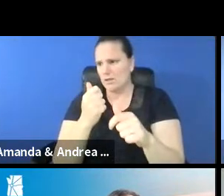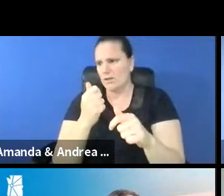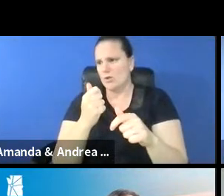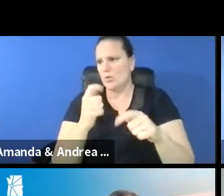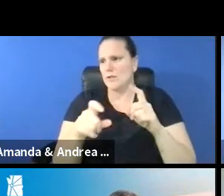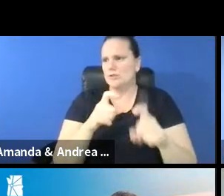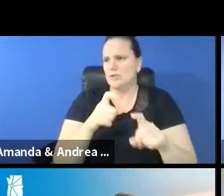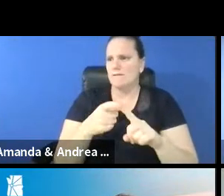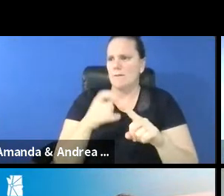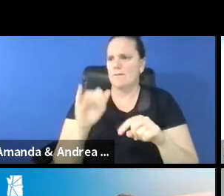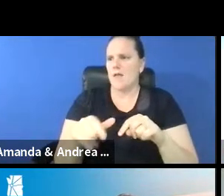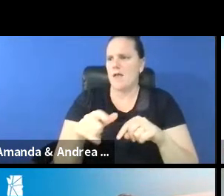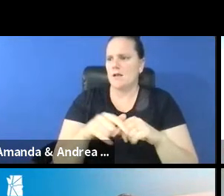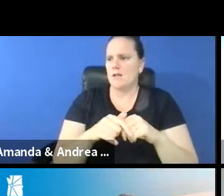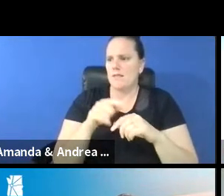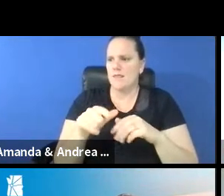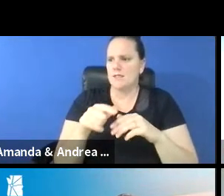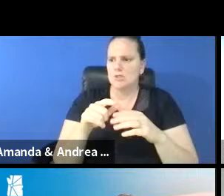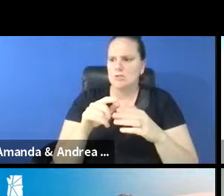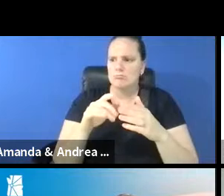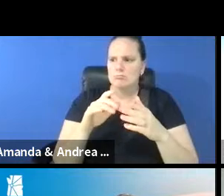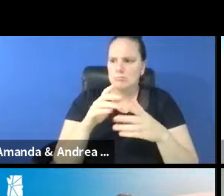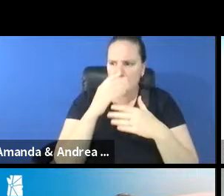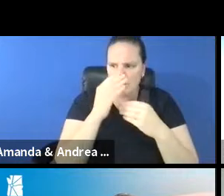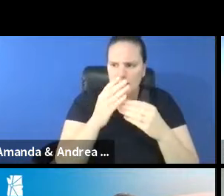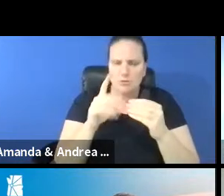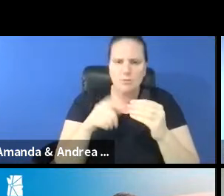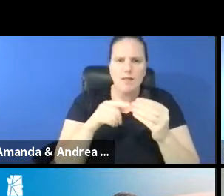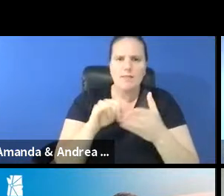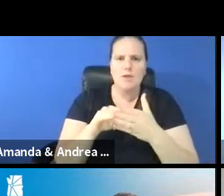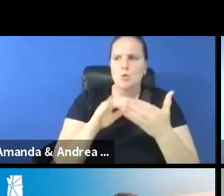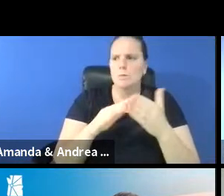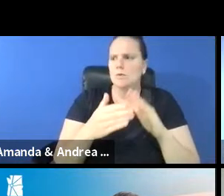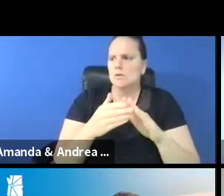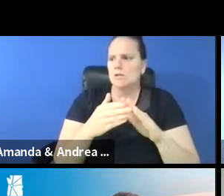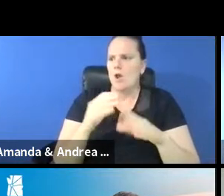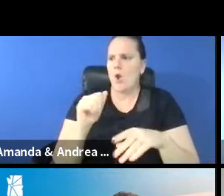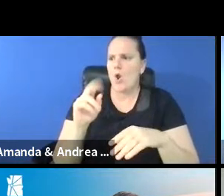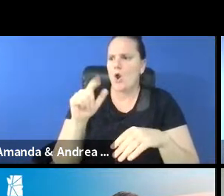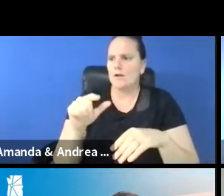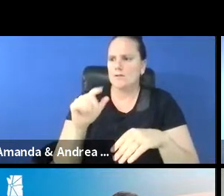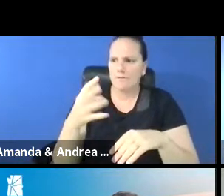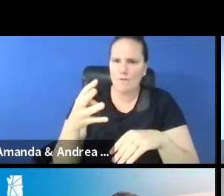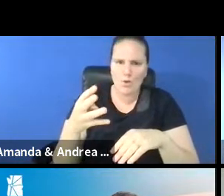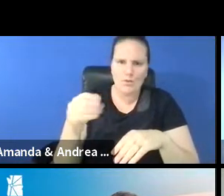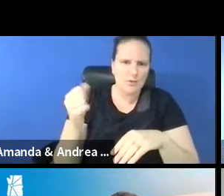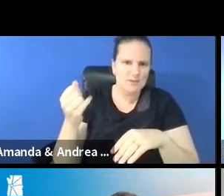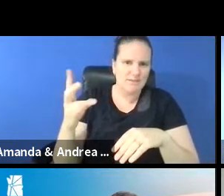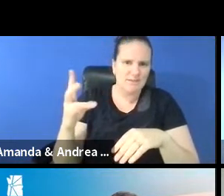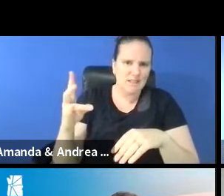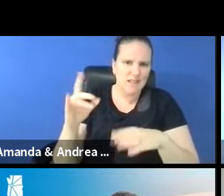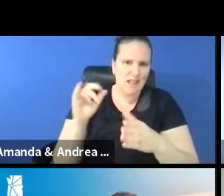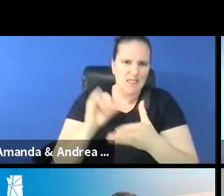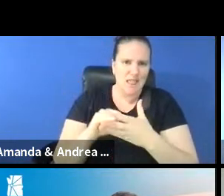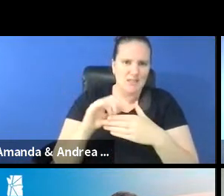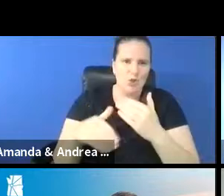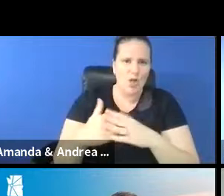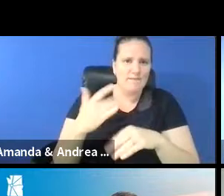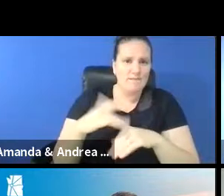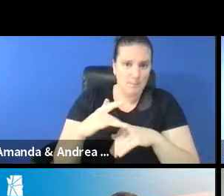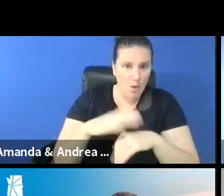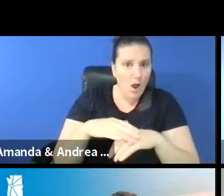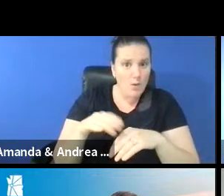this information about the community engagement sessions on like August 4th or August 17th, is this all available on the